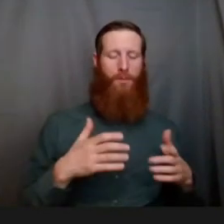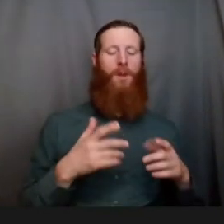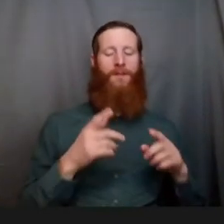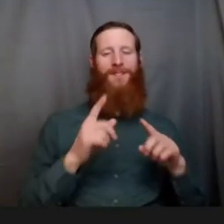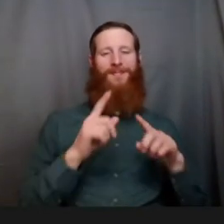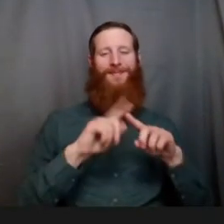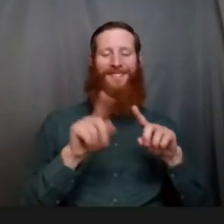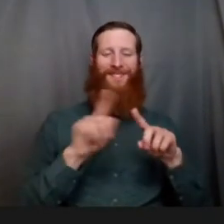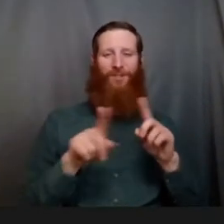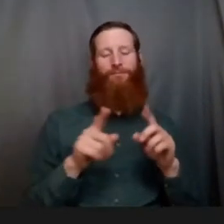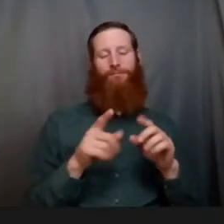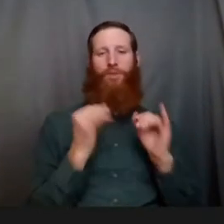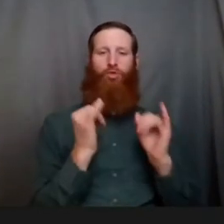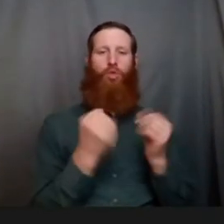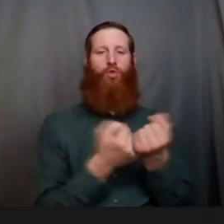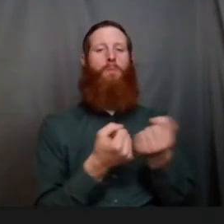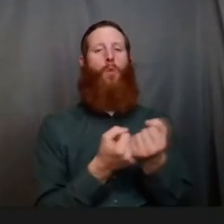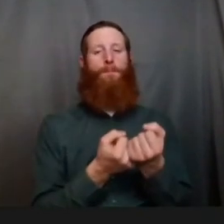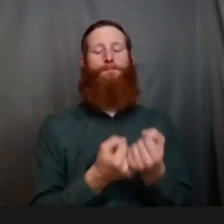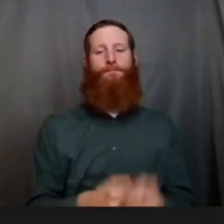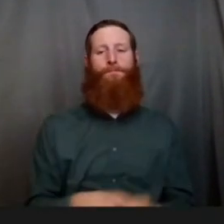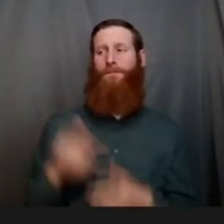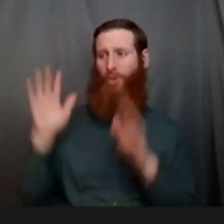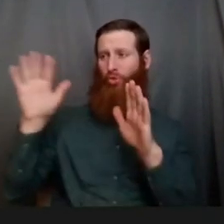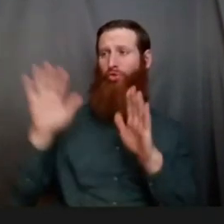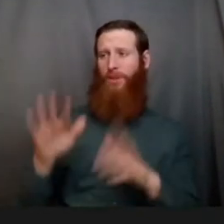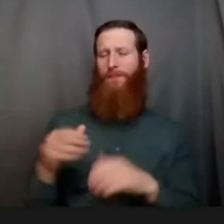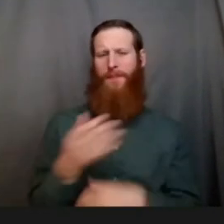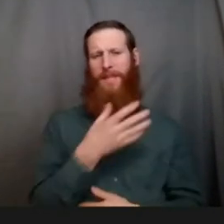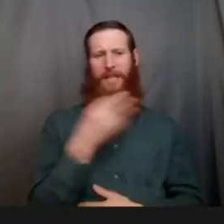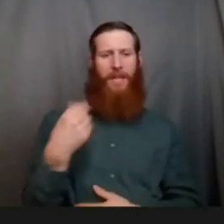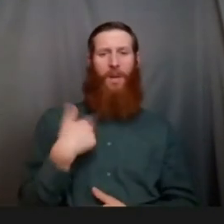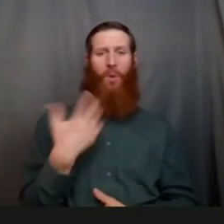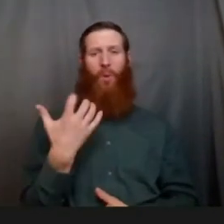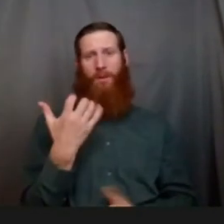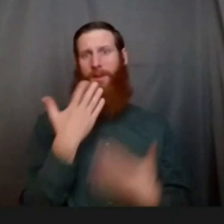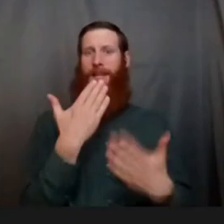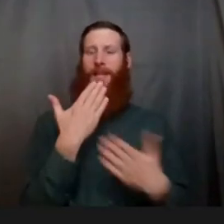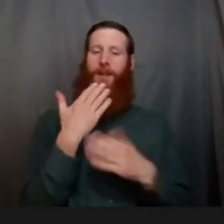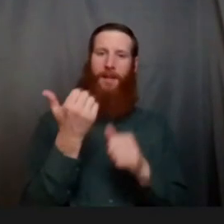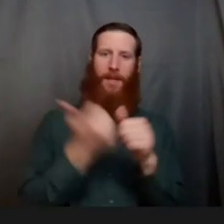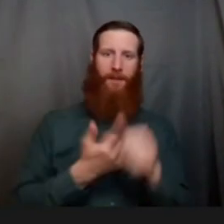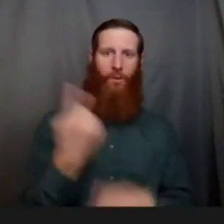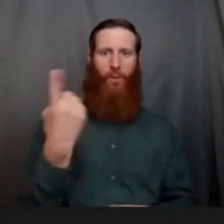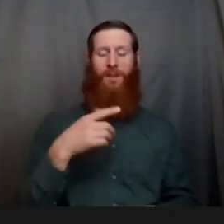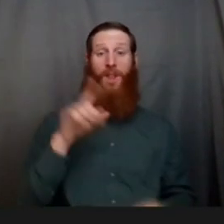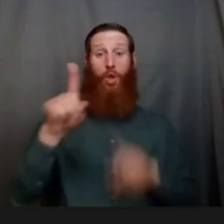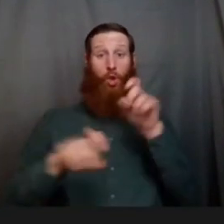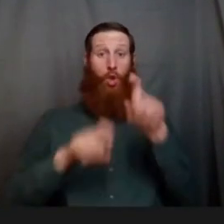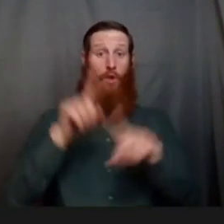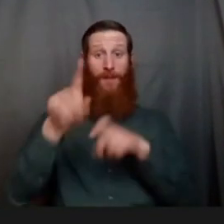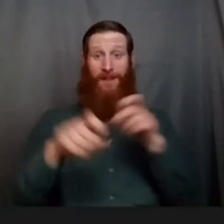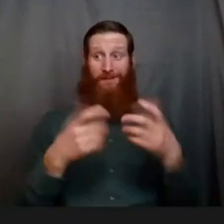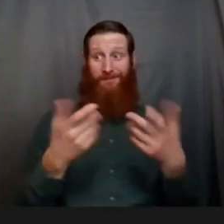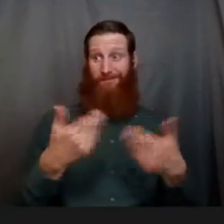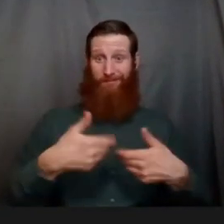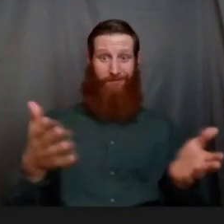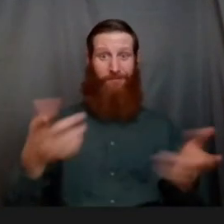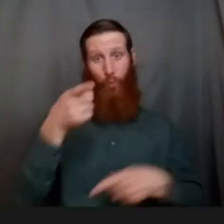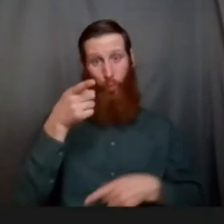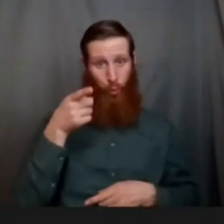support. Great. And I guess I just want to thank everybody. Like, the survey's out. Please answer the